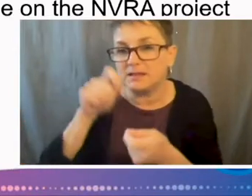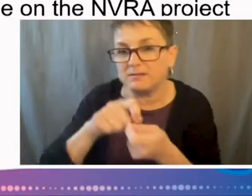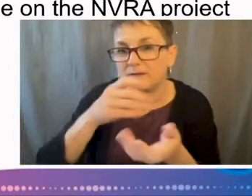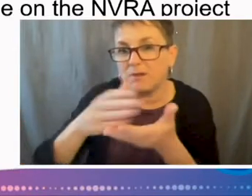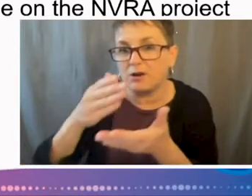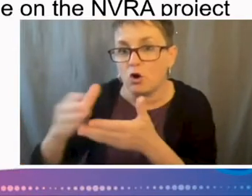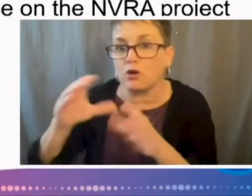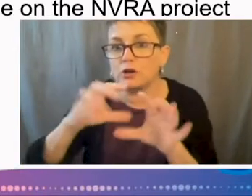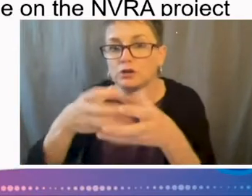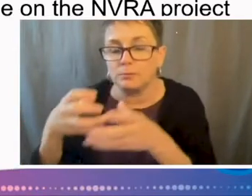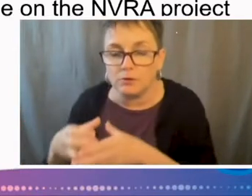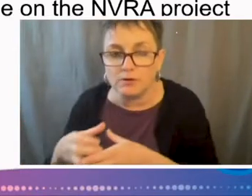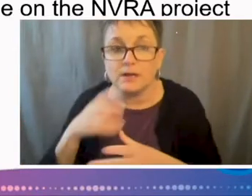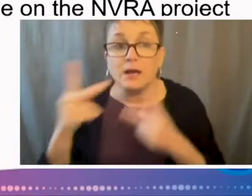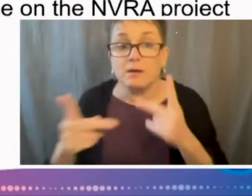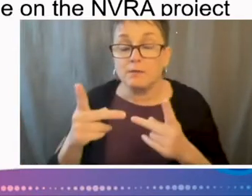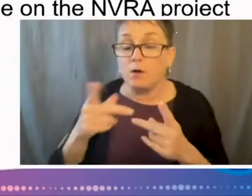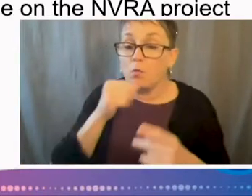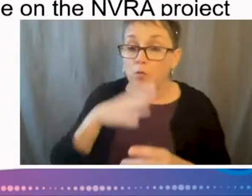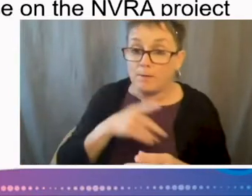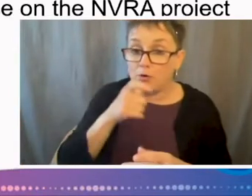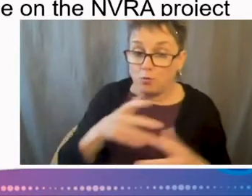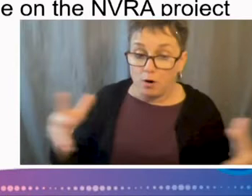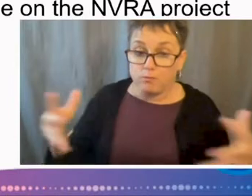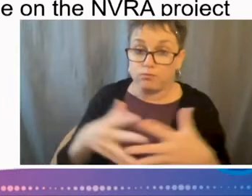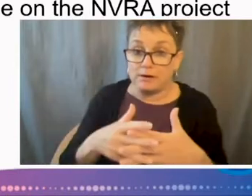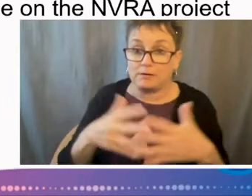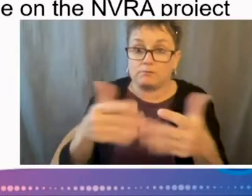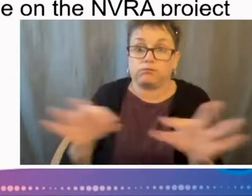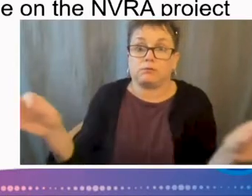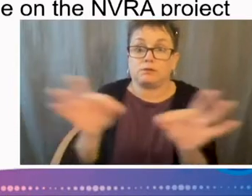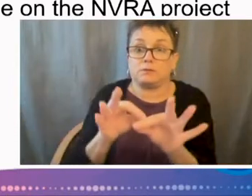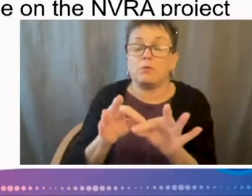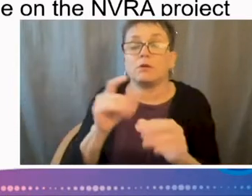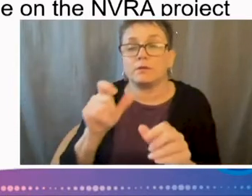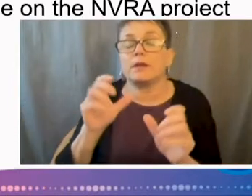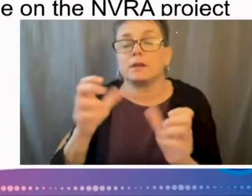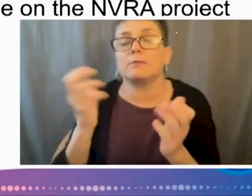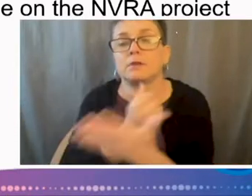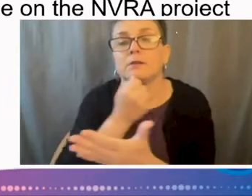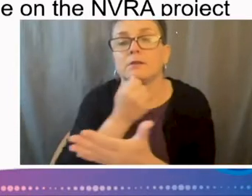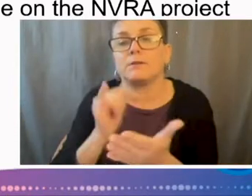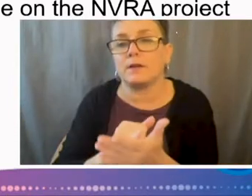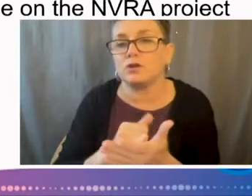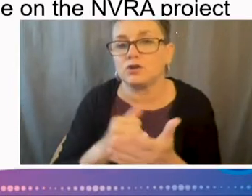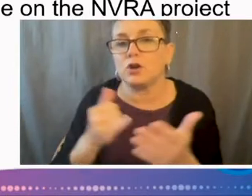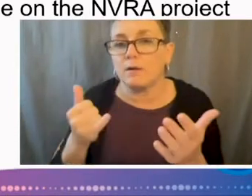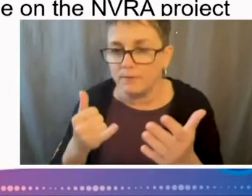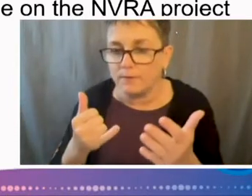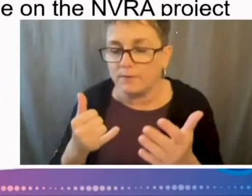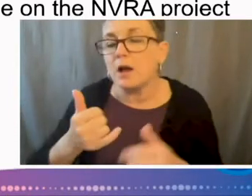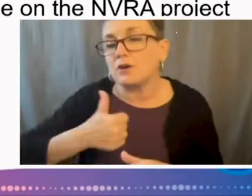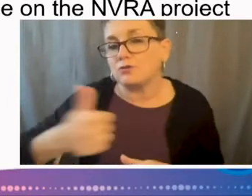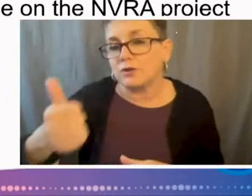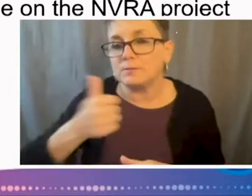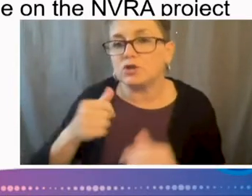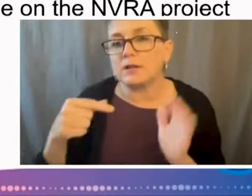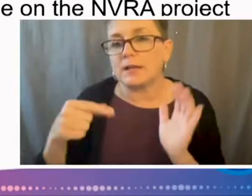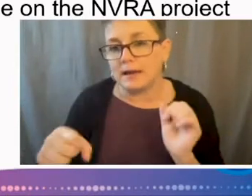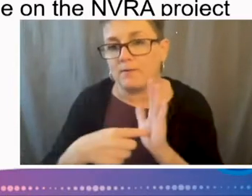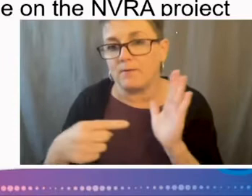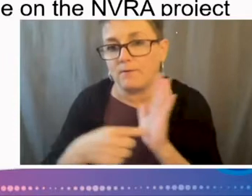pregnancy, allows them to gain access to vital, cost-efficient transportation. To date, we have assisted